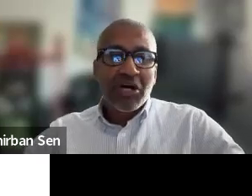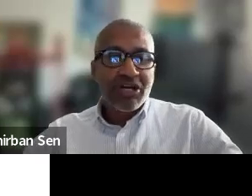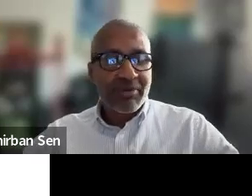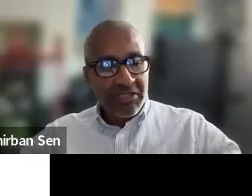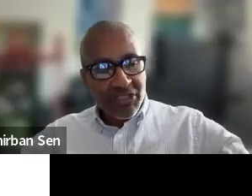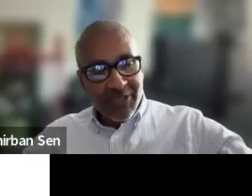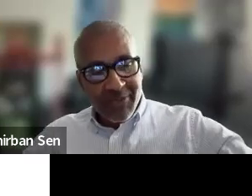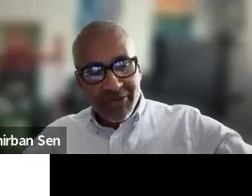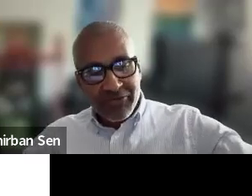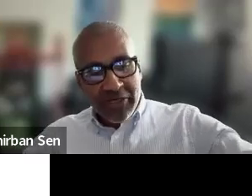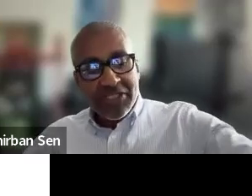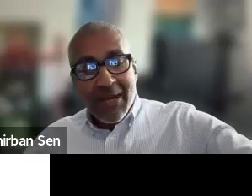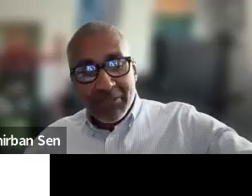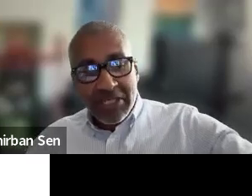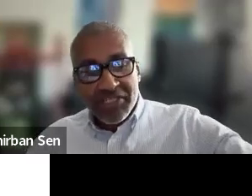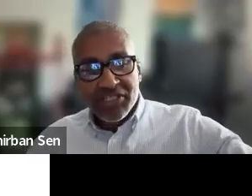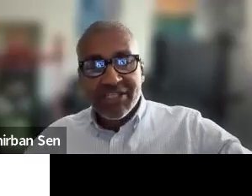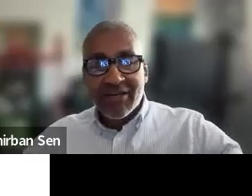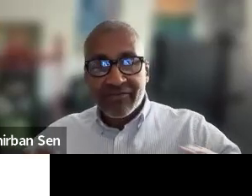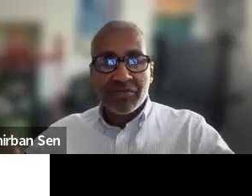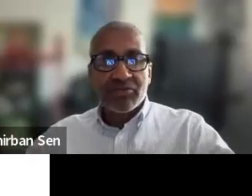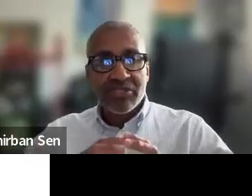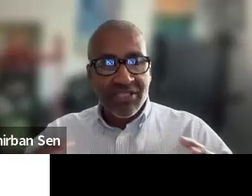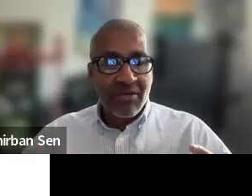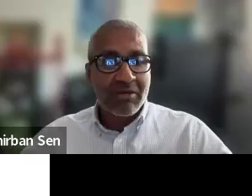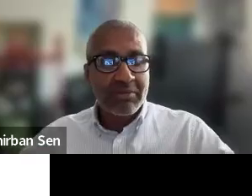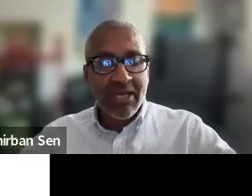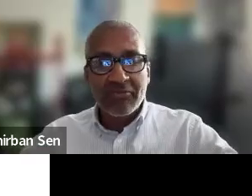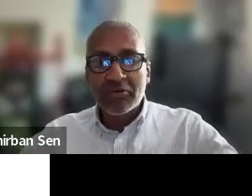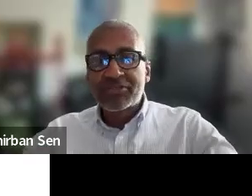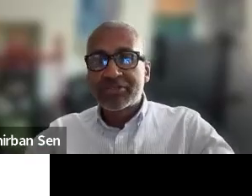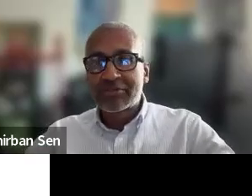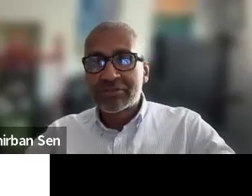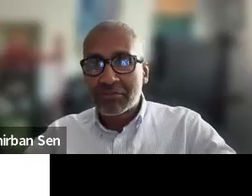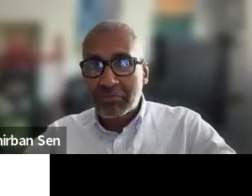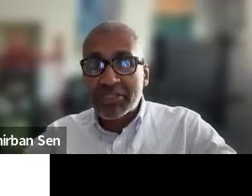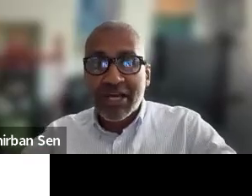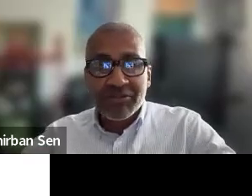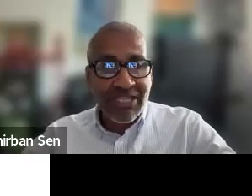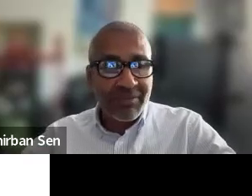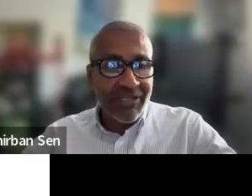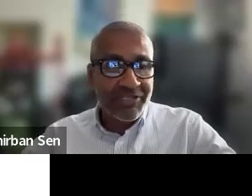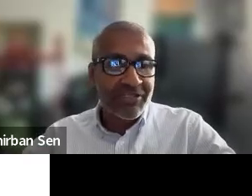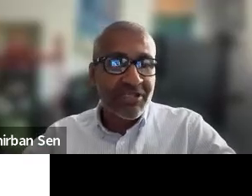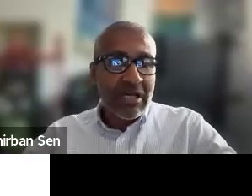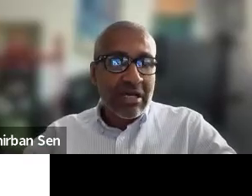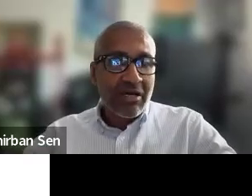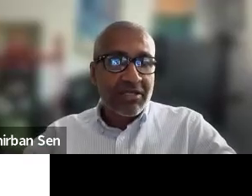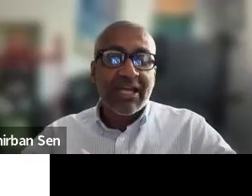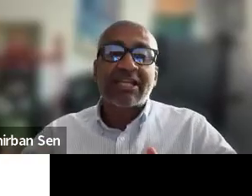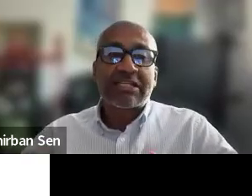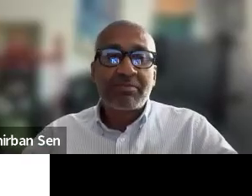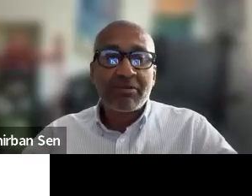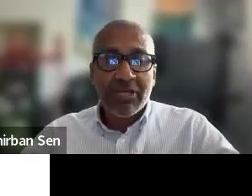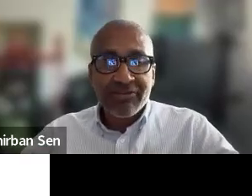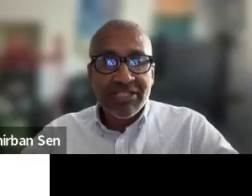I'm going to talk about a little bit about the various applications that have used the statewide platform to build out these applications.